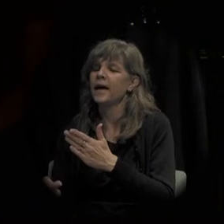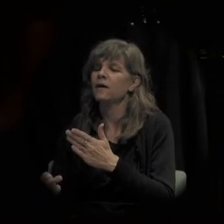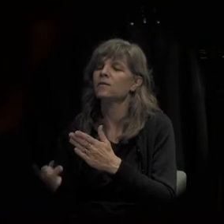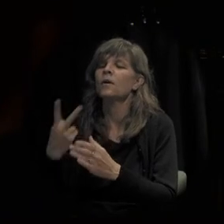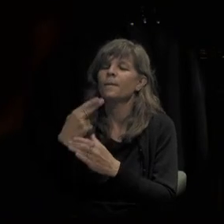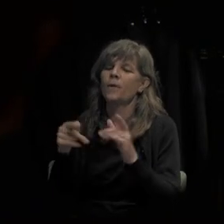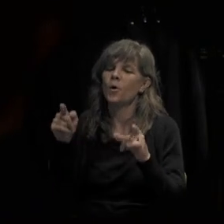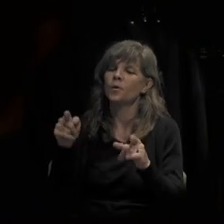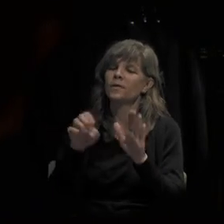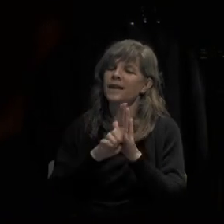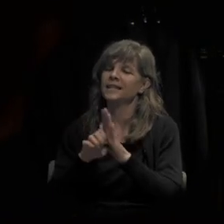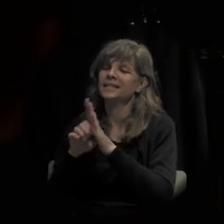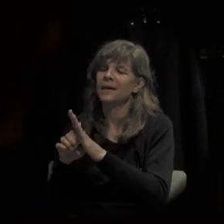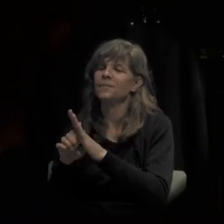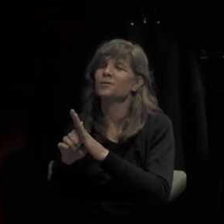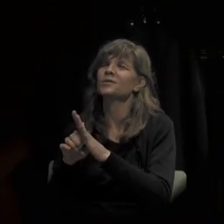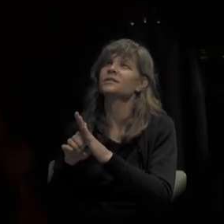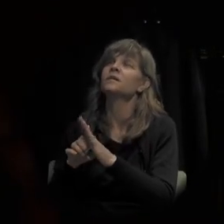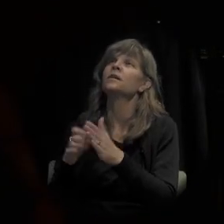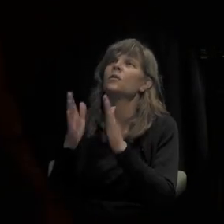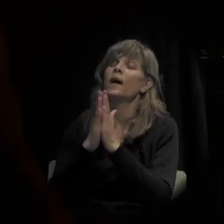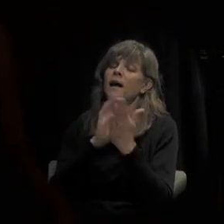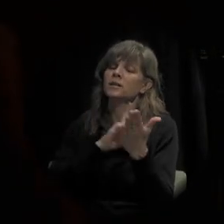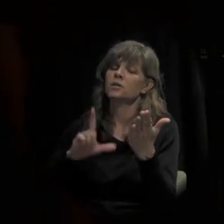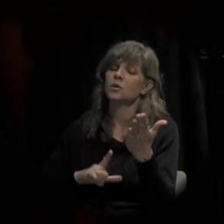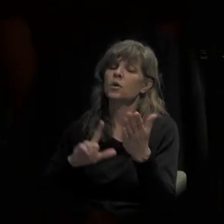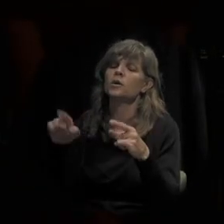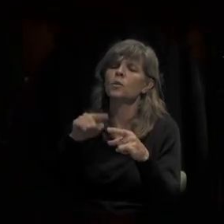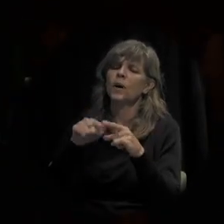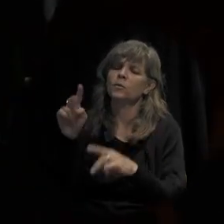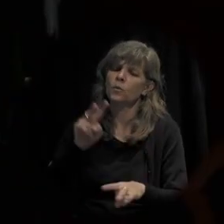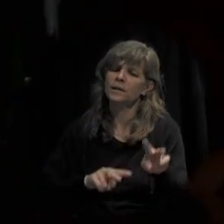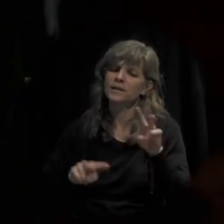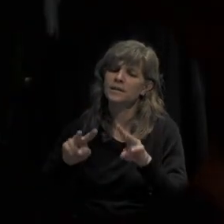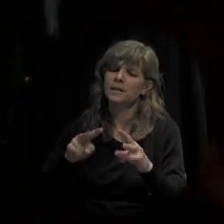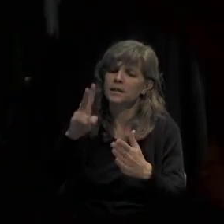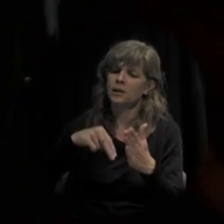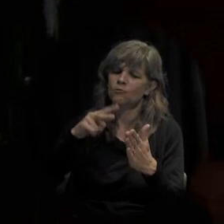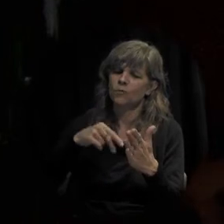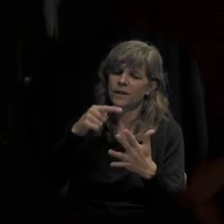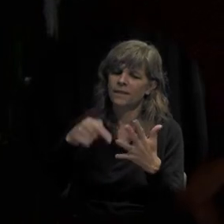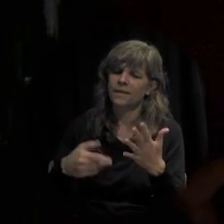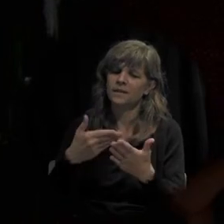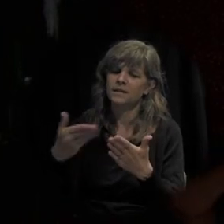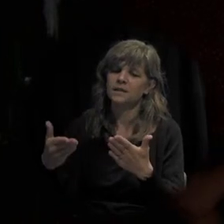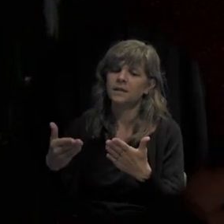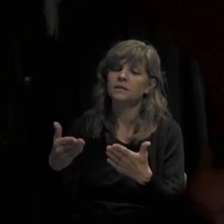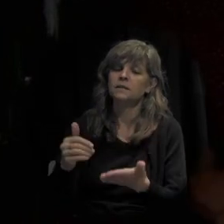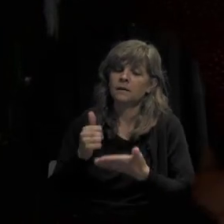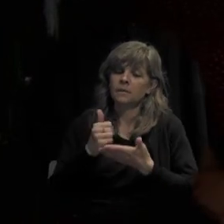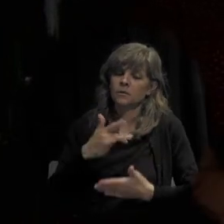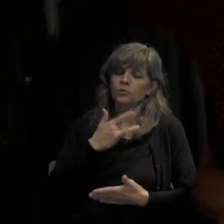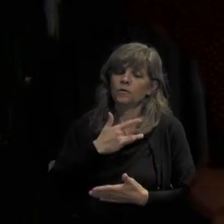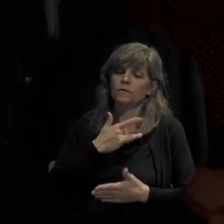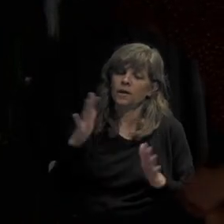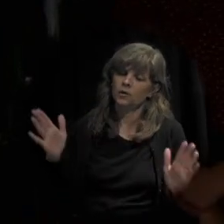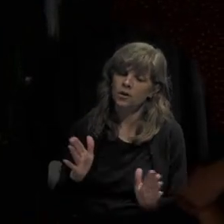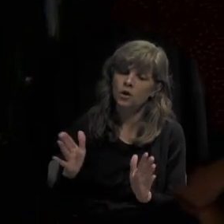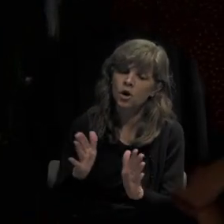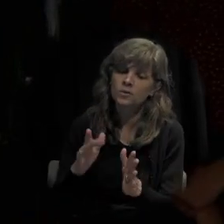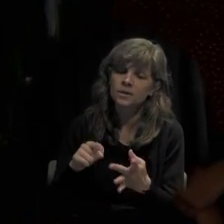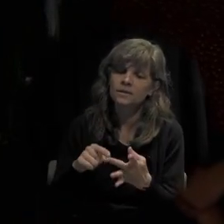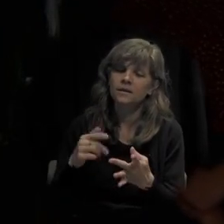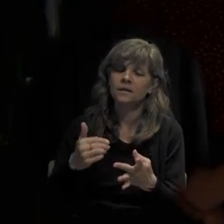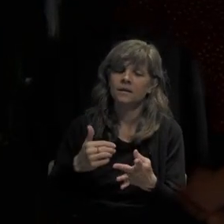also ask that as we see these things, we would be encouraged, we would be challenged, and that we